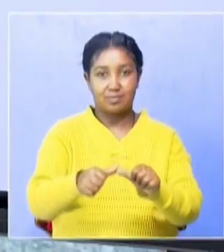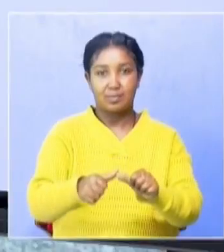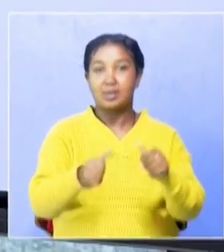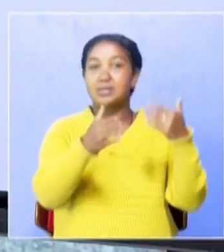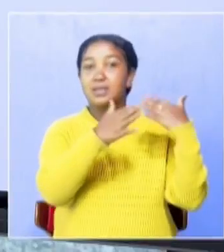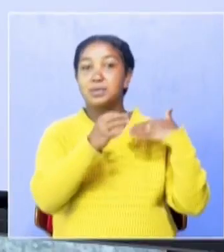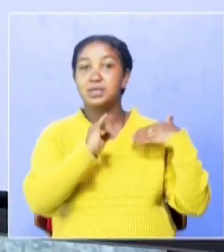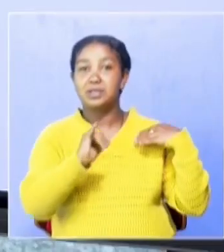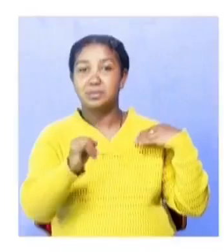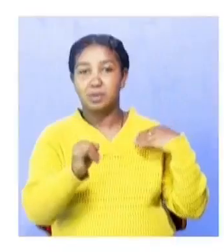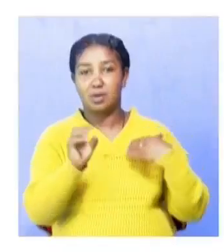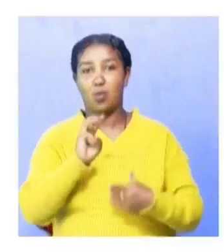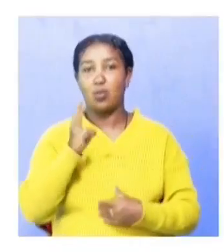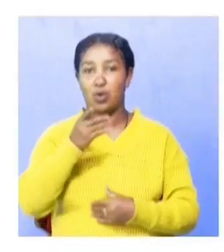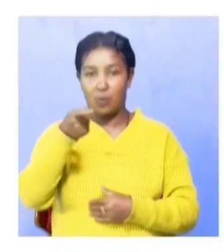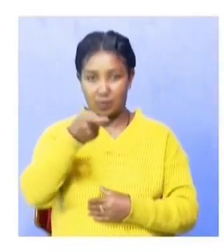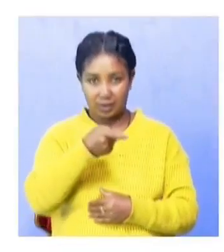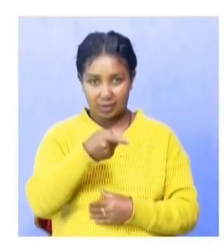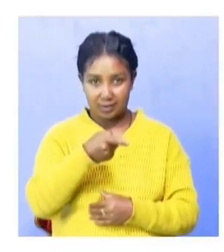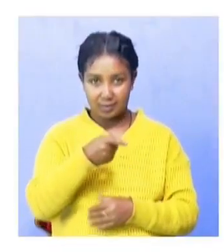subject is we,